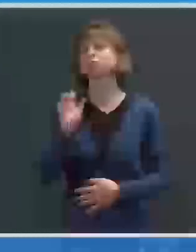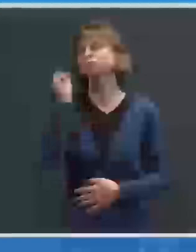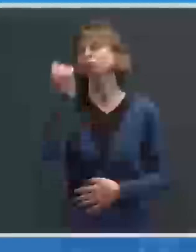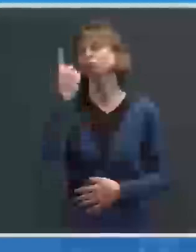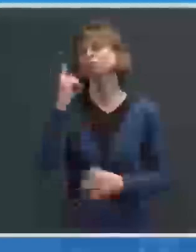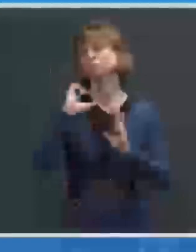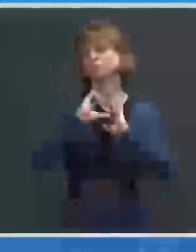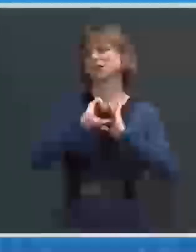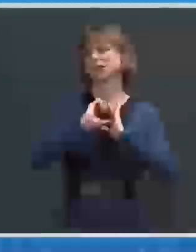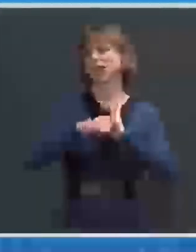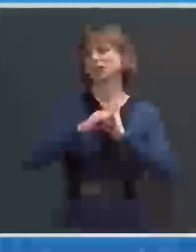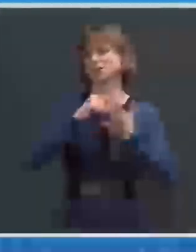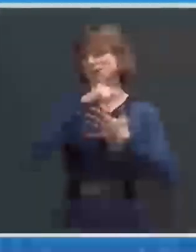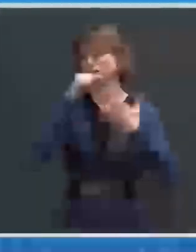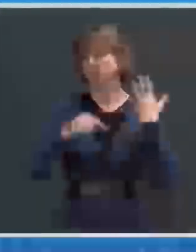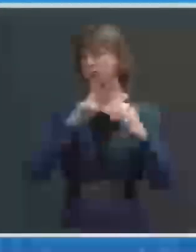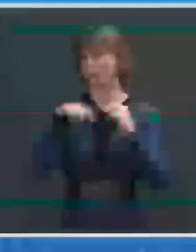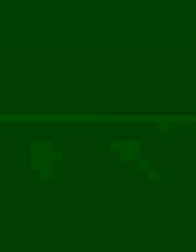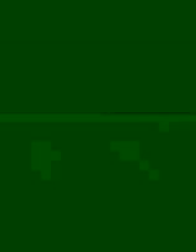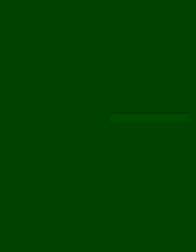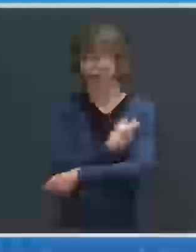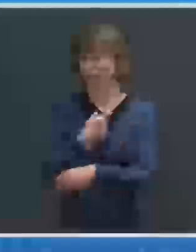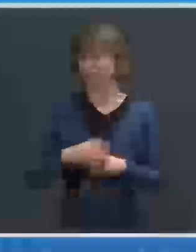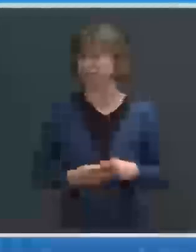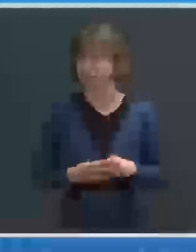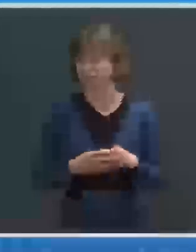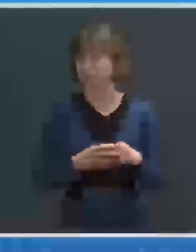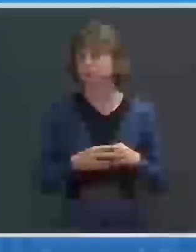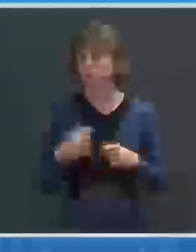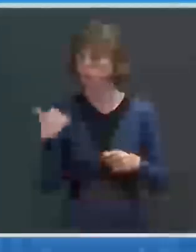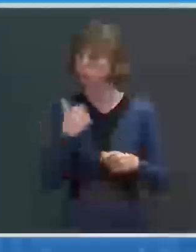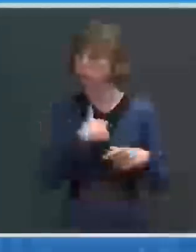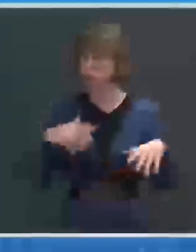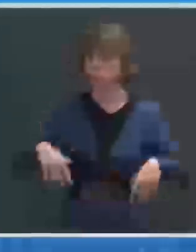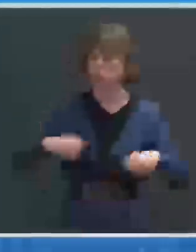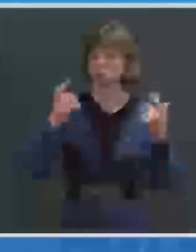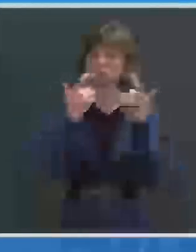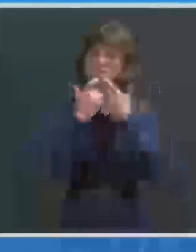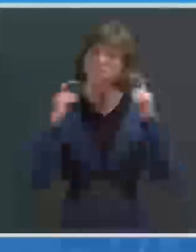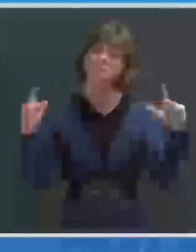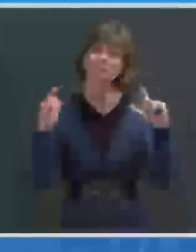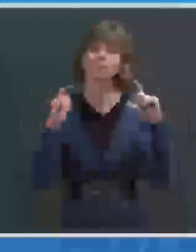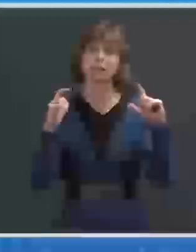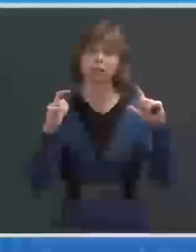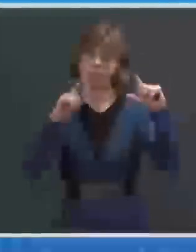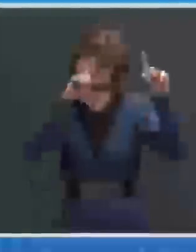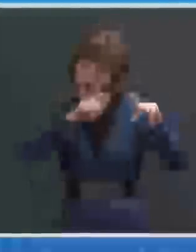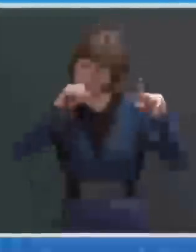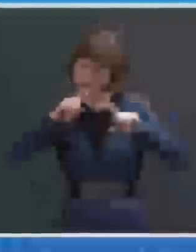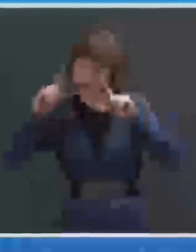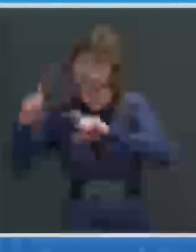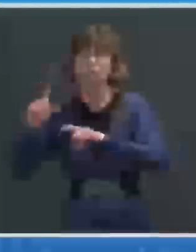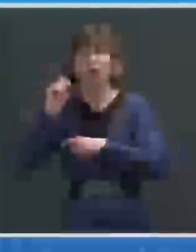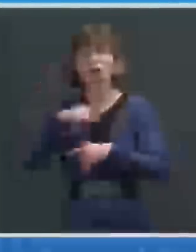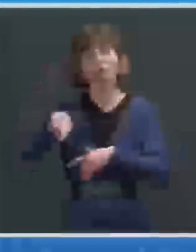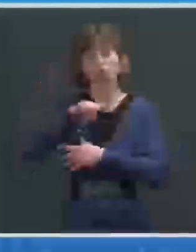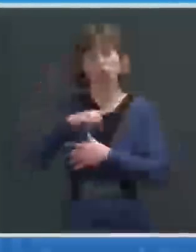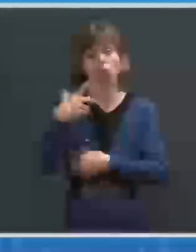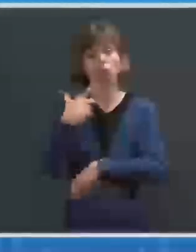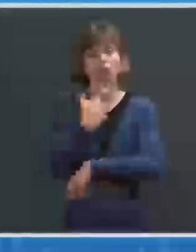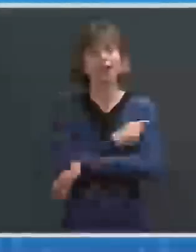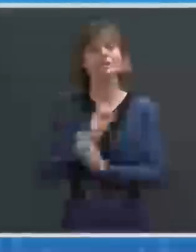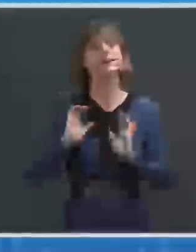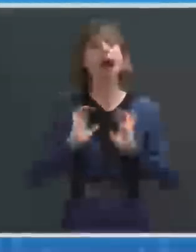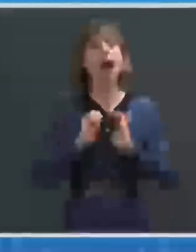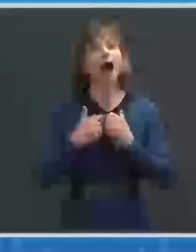these vaccines. We have conducted the largest scale clinical trials of any vaccine. And what made that